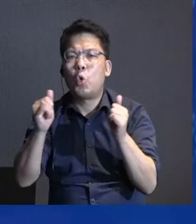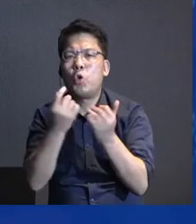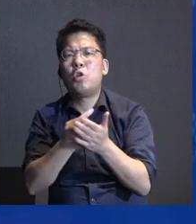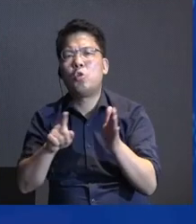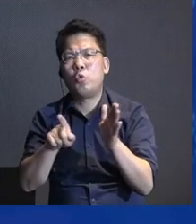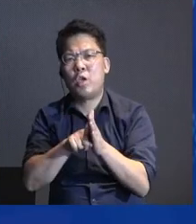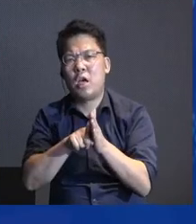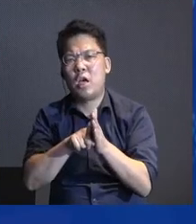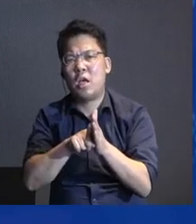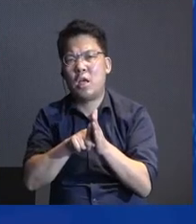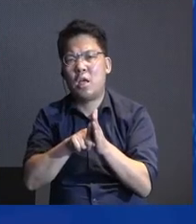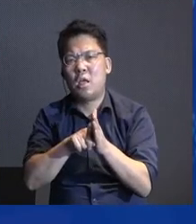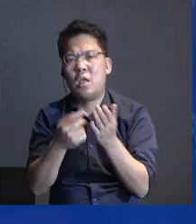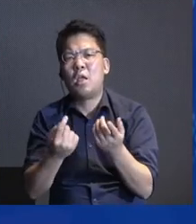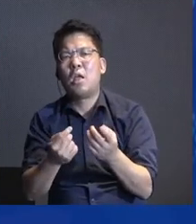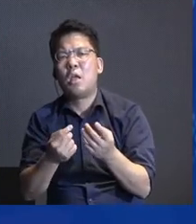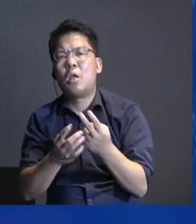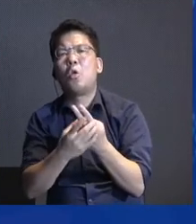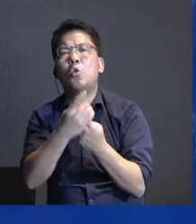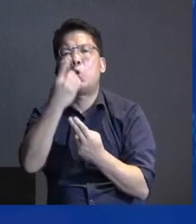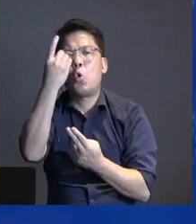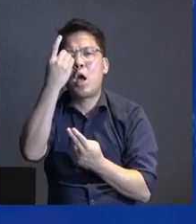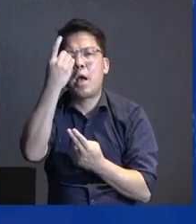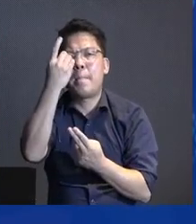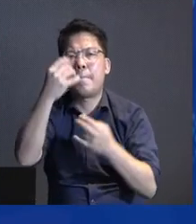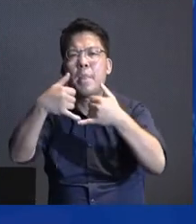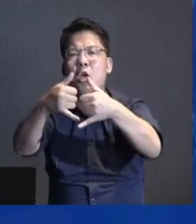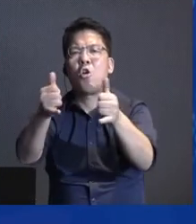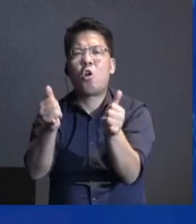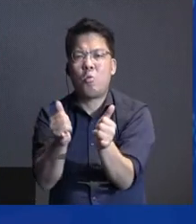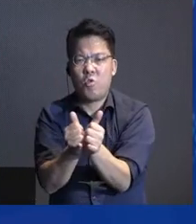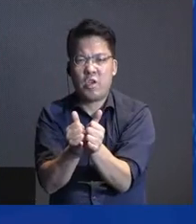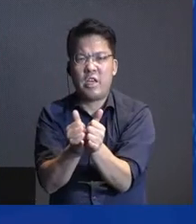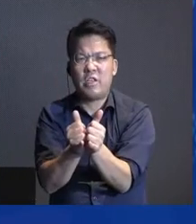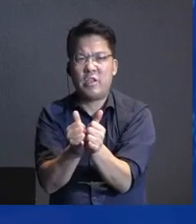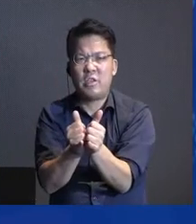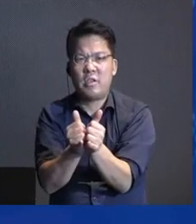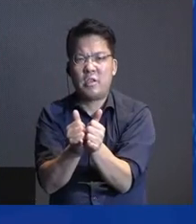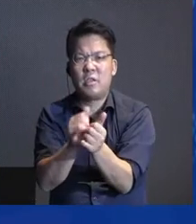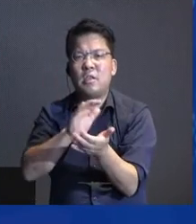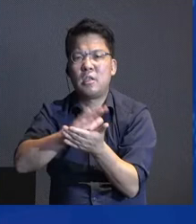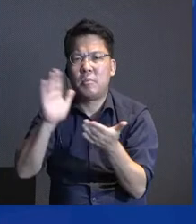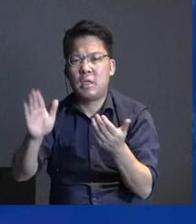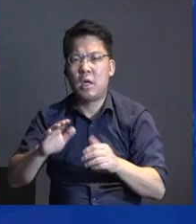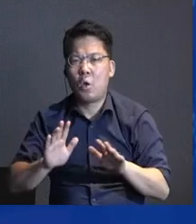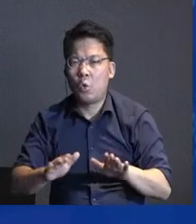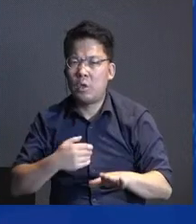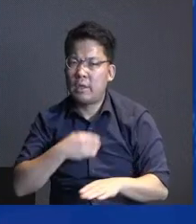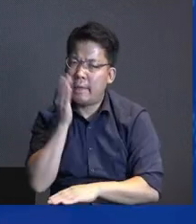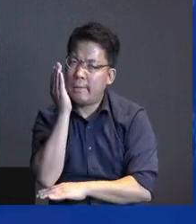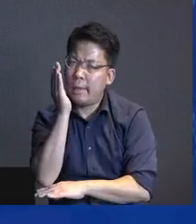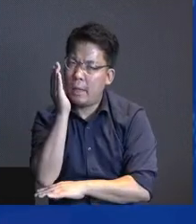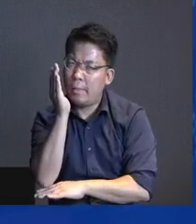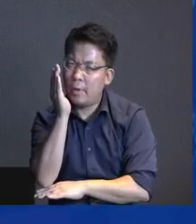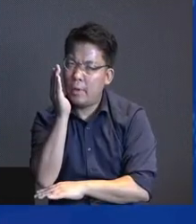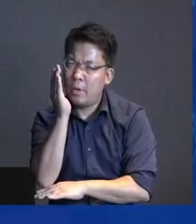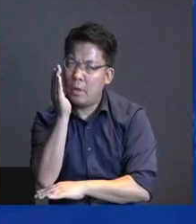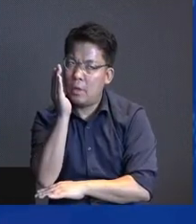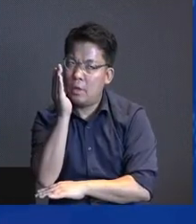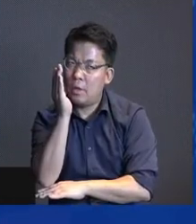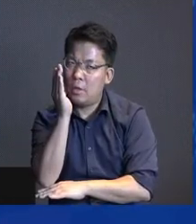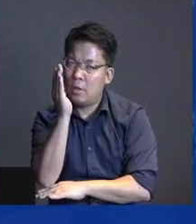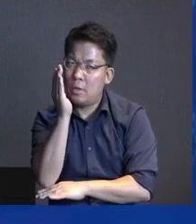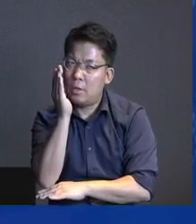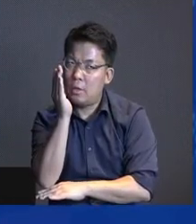Today's presentation is divided into five parts, consisting of first, introduction, second, strong